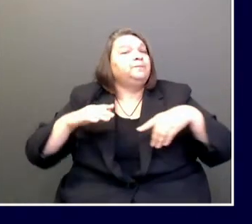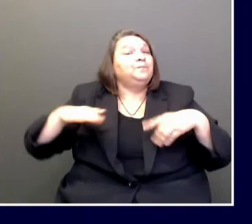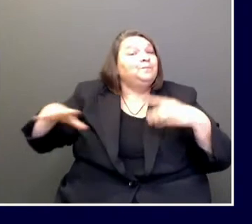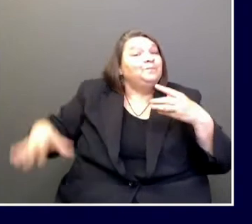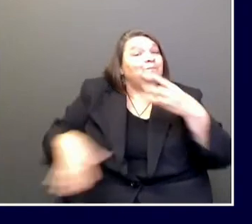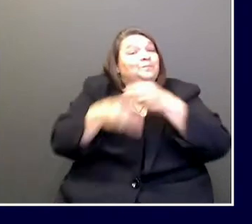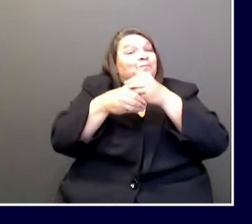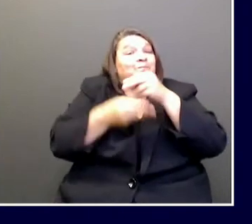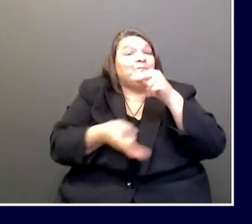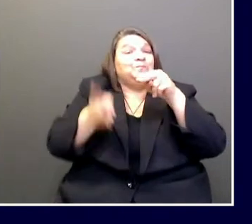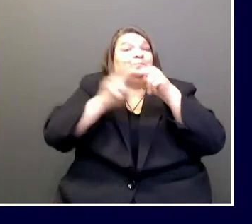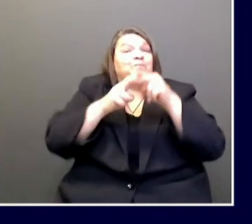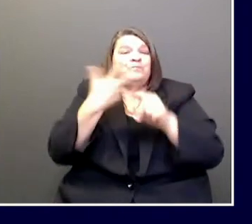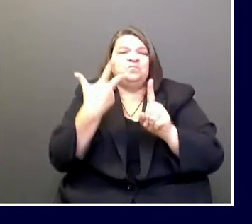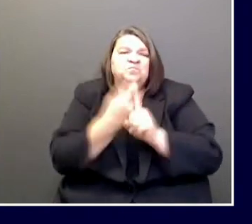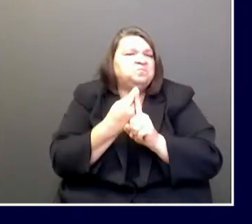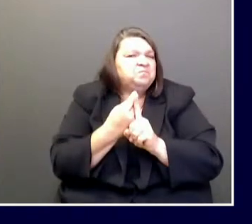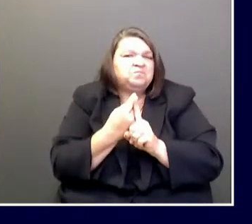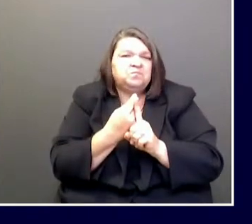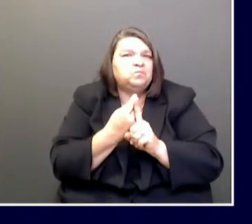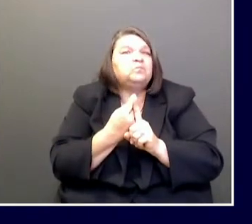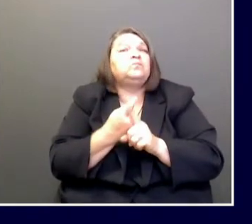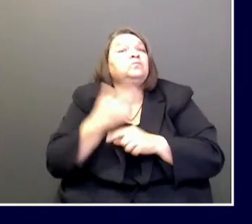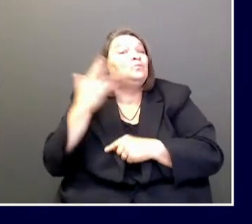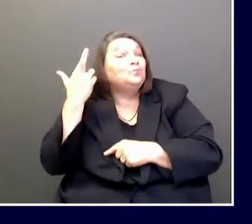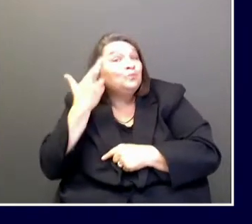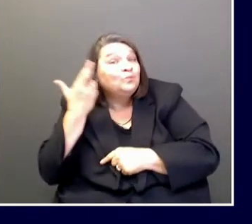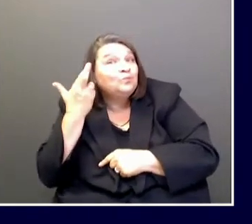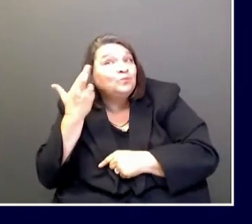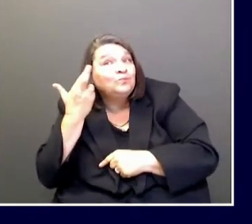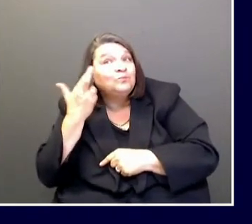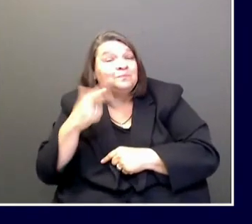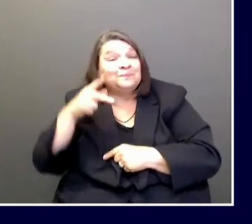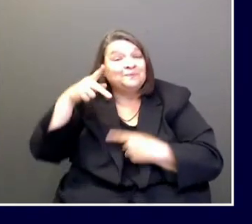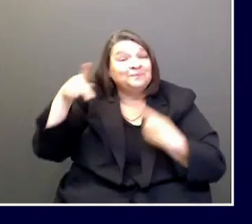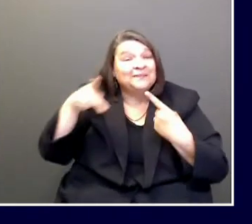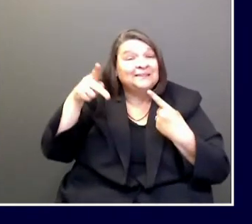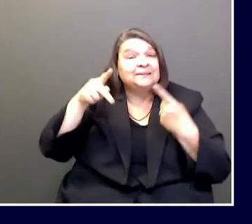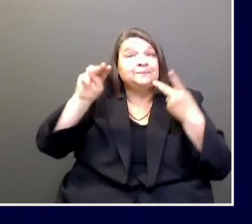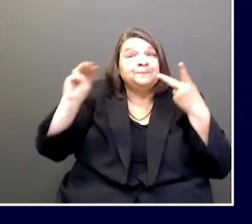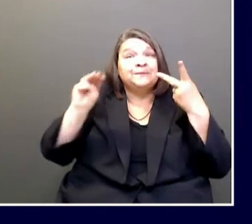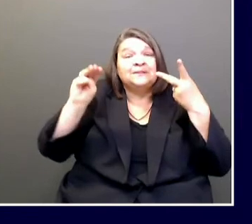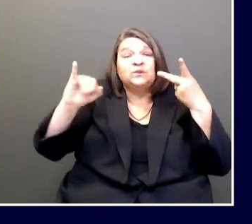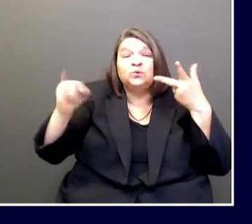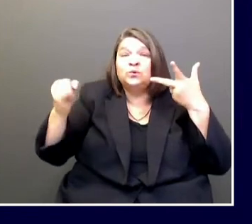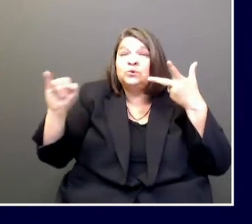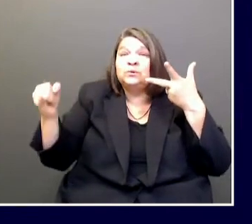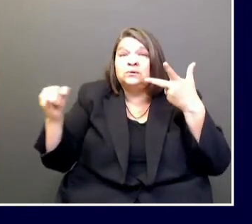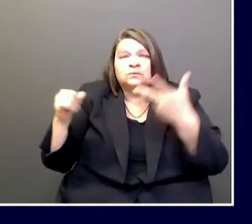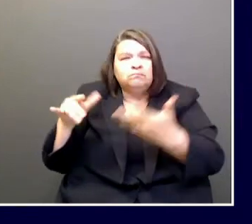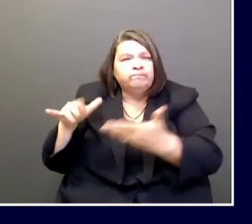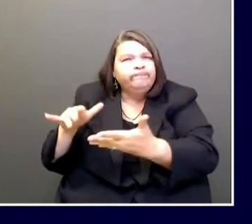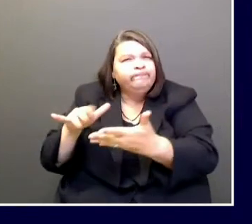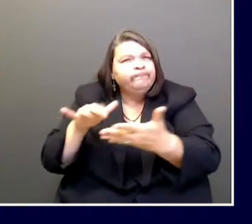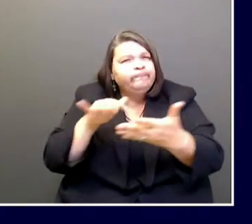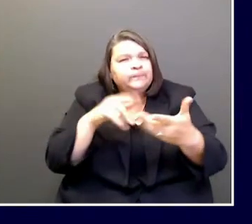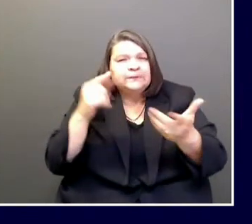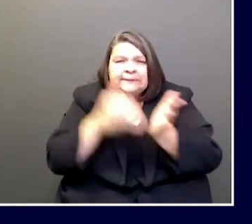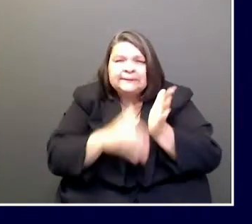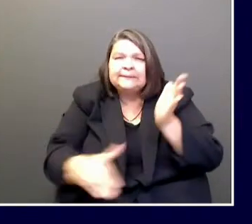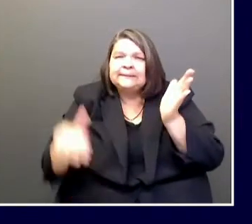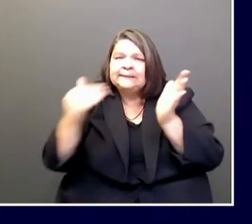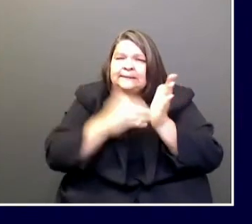all three of these vaccines against even the Delta variant. Thank you. Thanks, Brian. Let me go to Blair